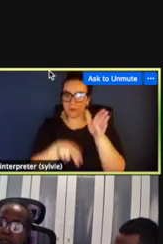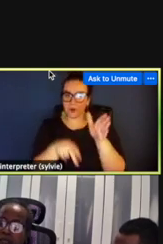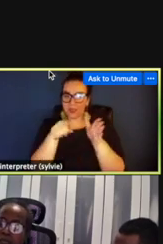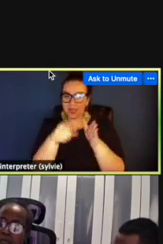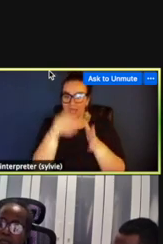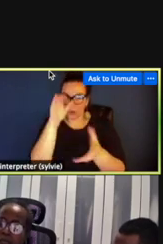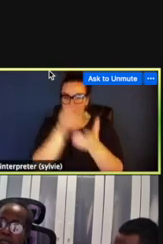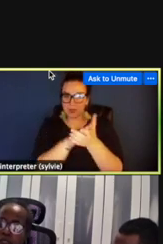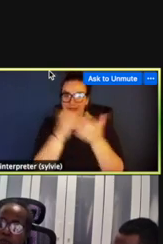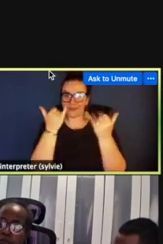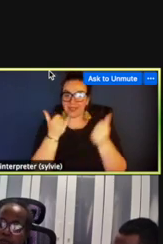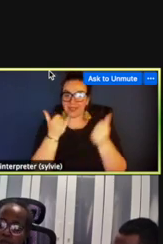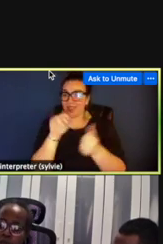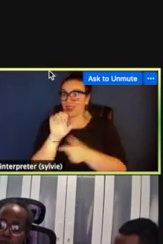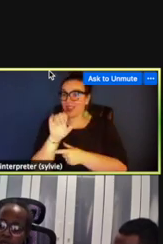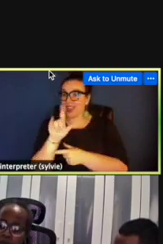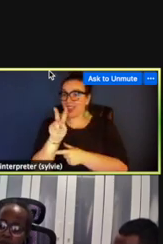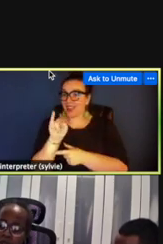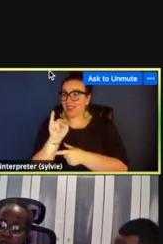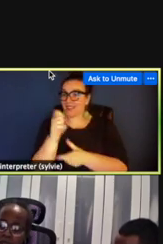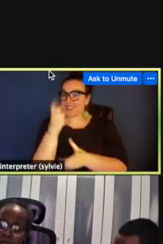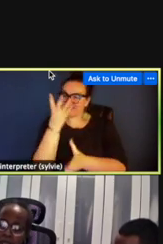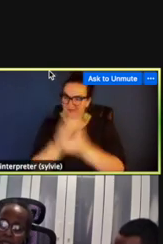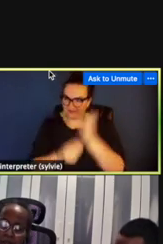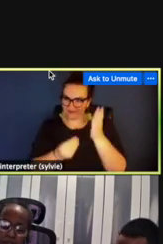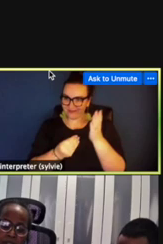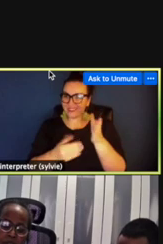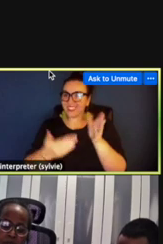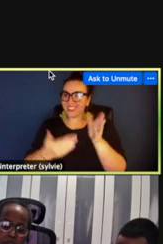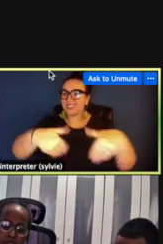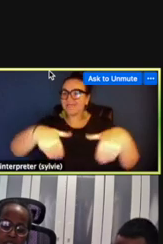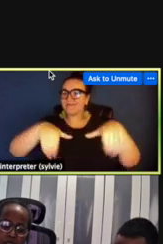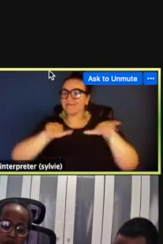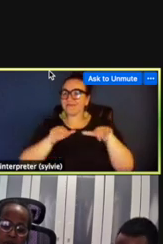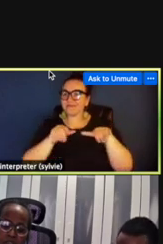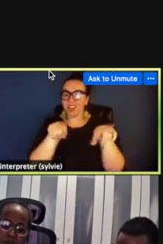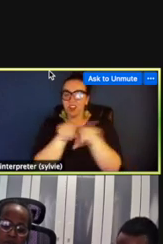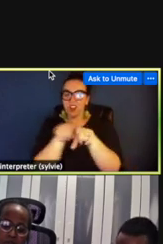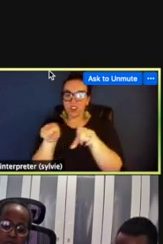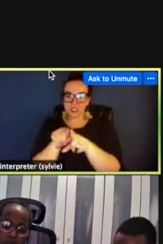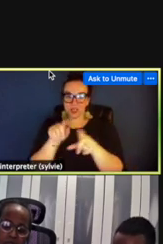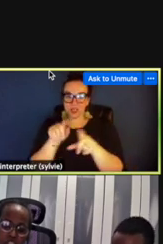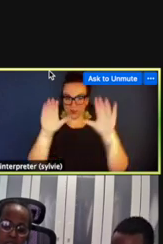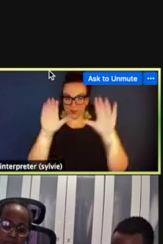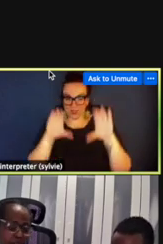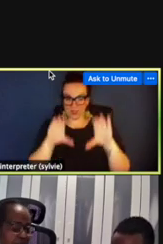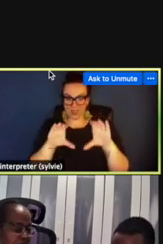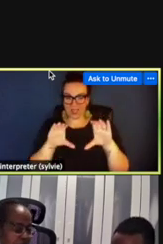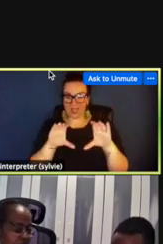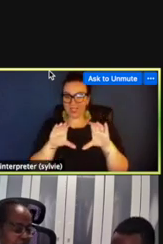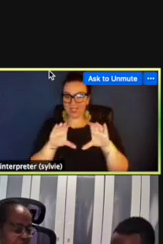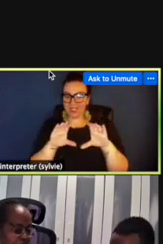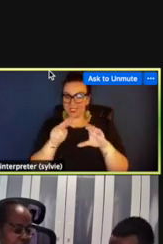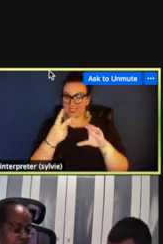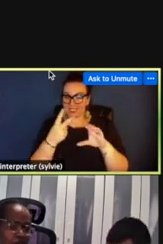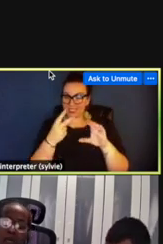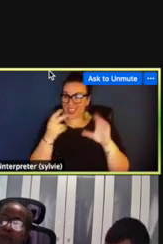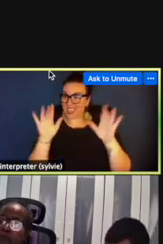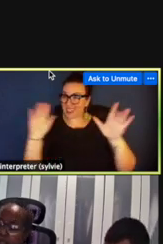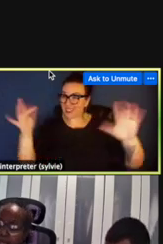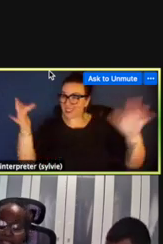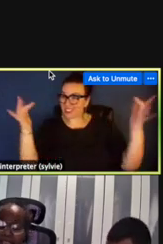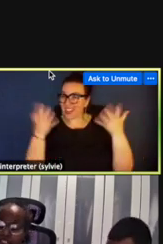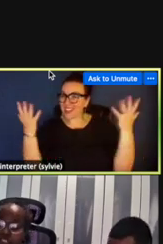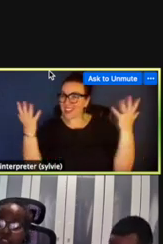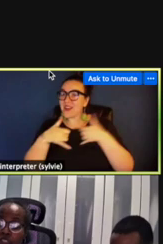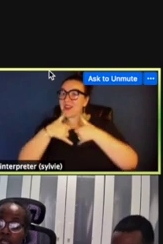he's passed that, he's buried there as well. And the second picture again, all those shiny things are what?